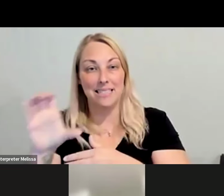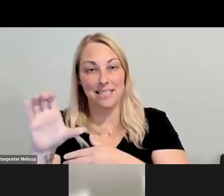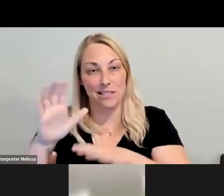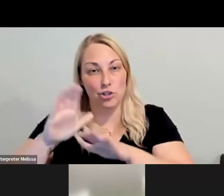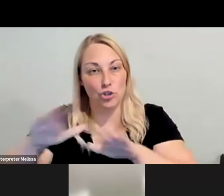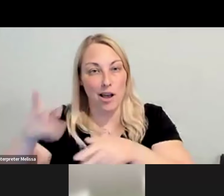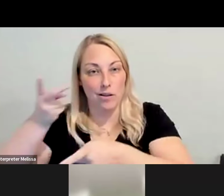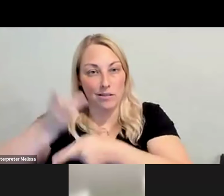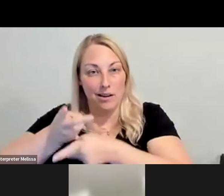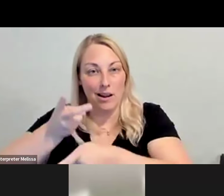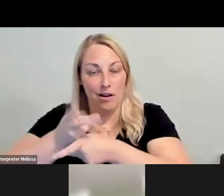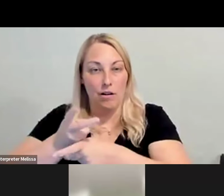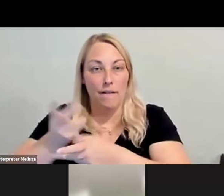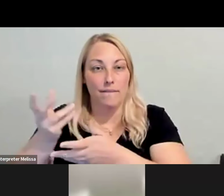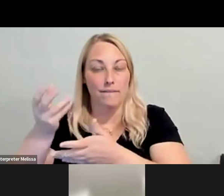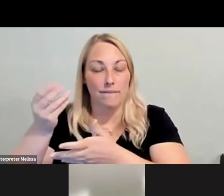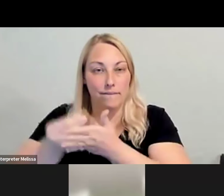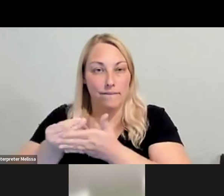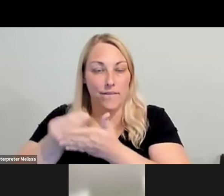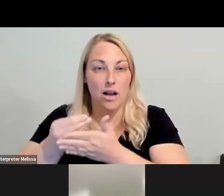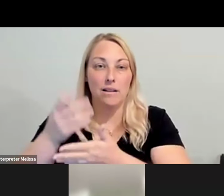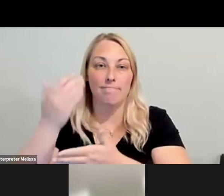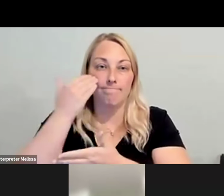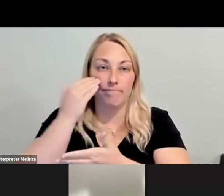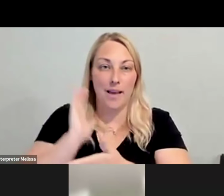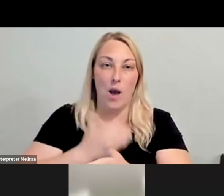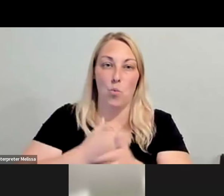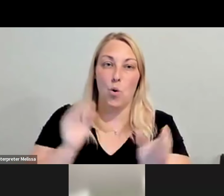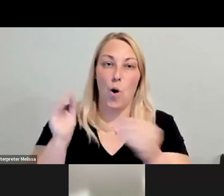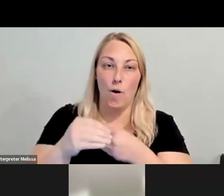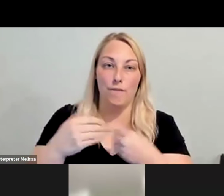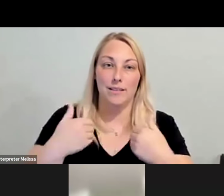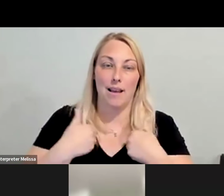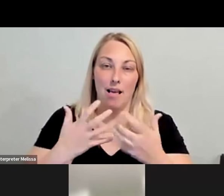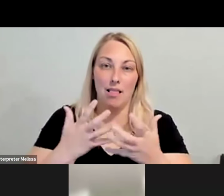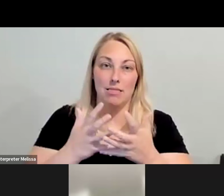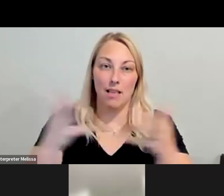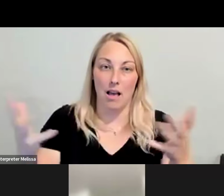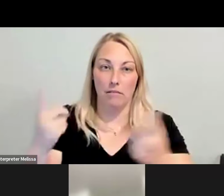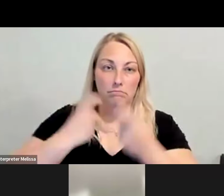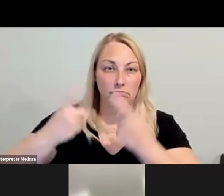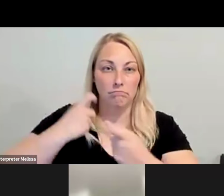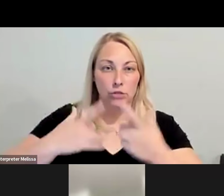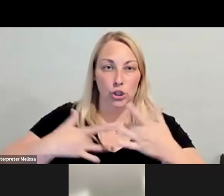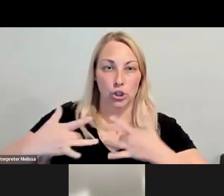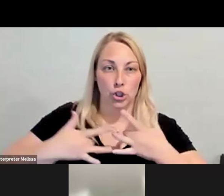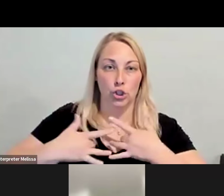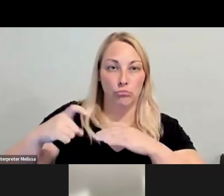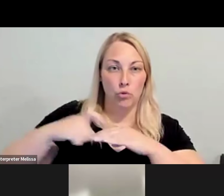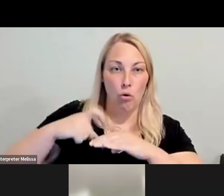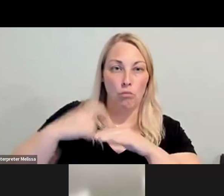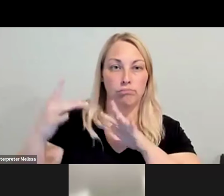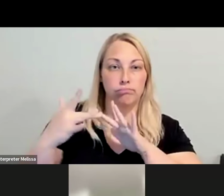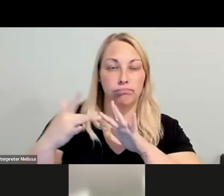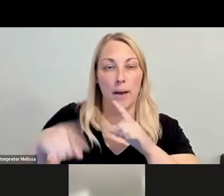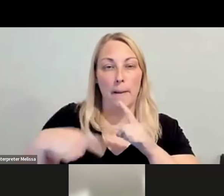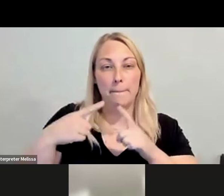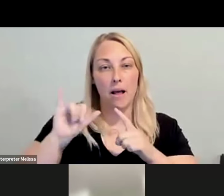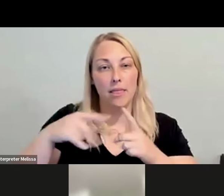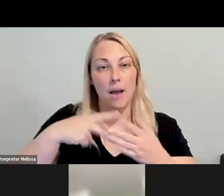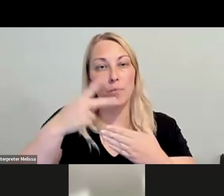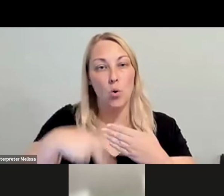office received a lot of questions and concerns regarding that program, which is why we're happy to